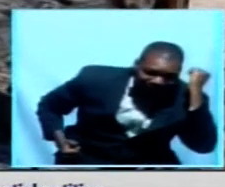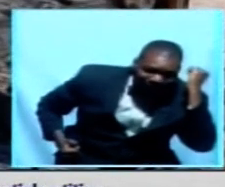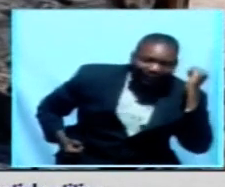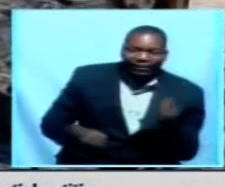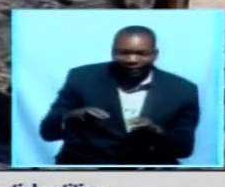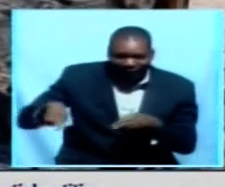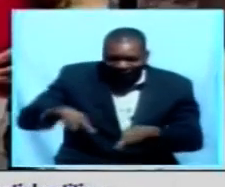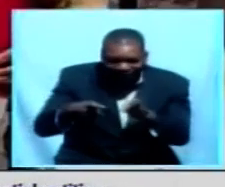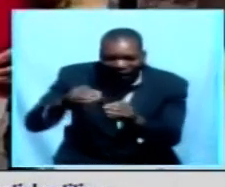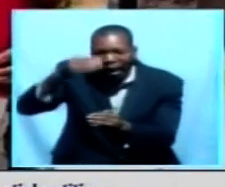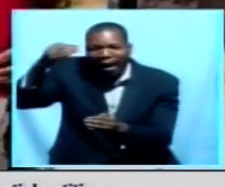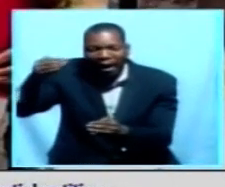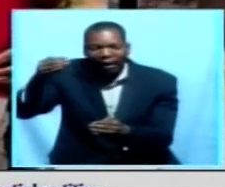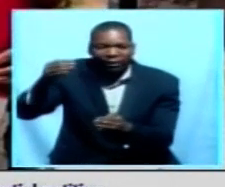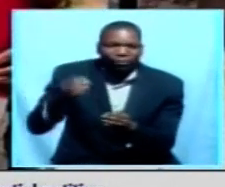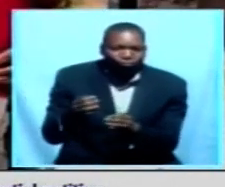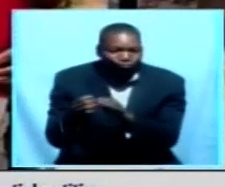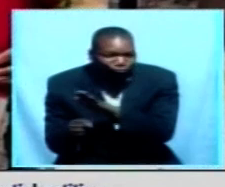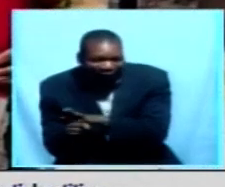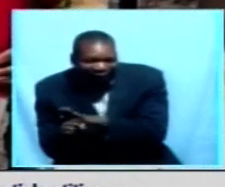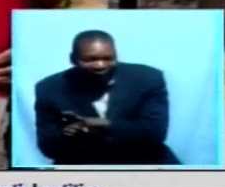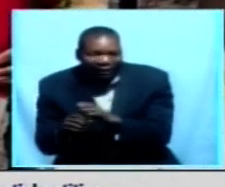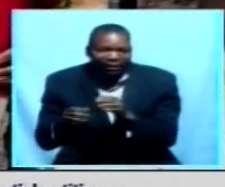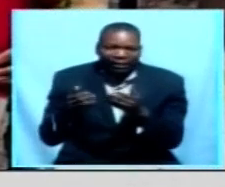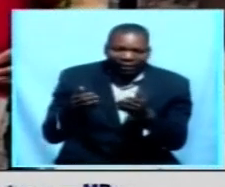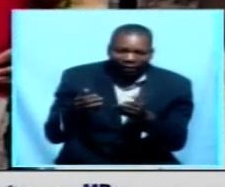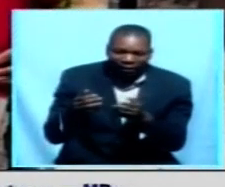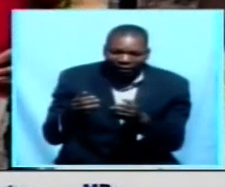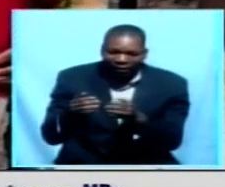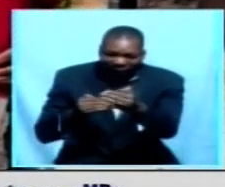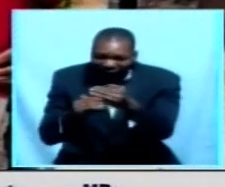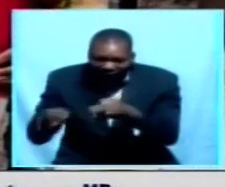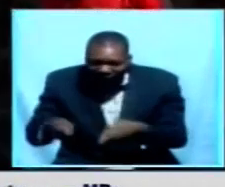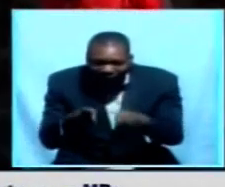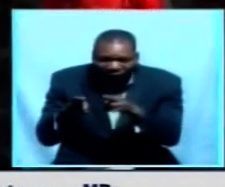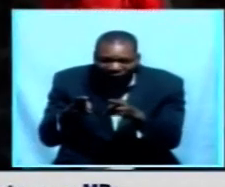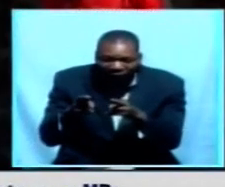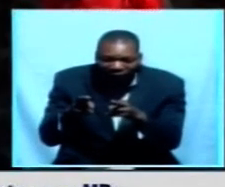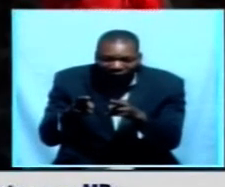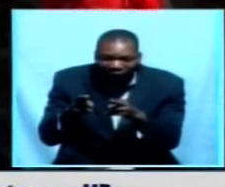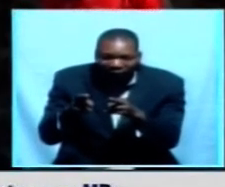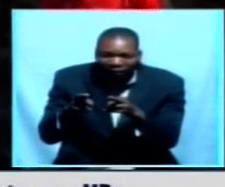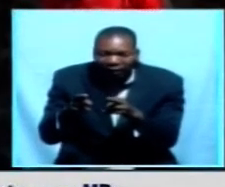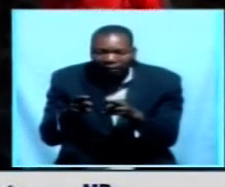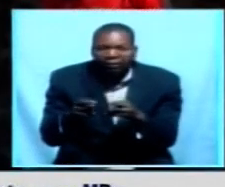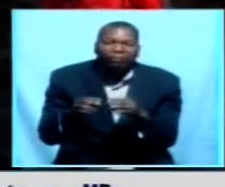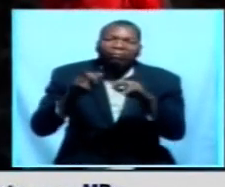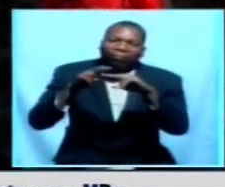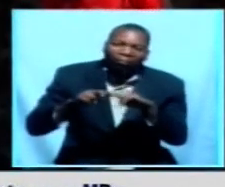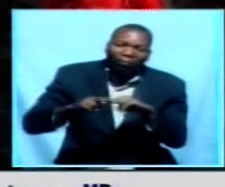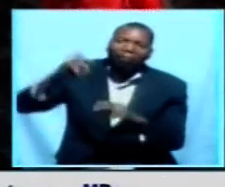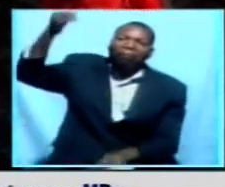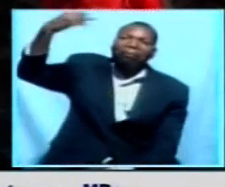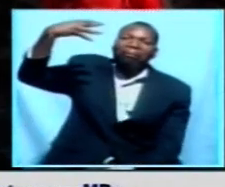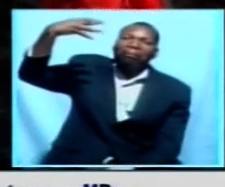river. So where we found them, they were just by the banks of the river, waiting and sitting in sun, eating nothing. They stayed